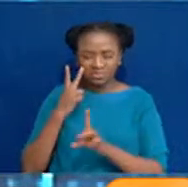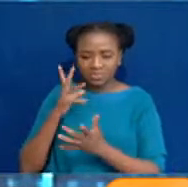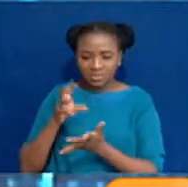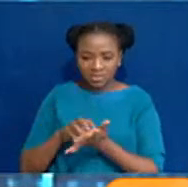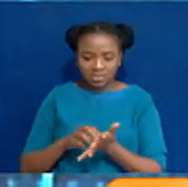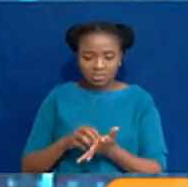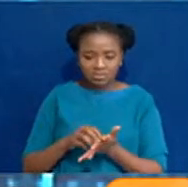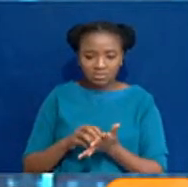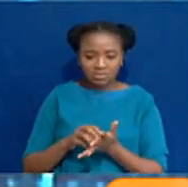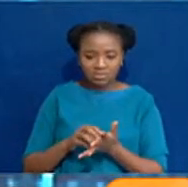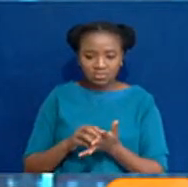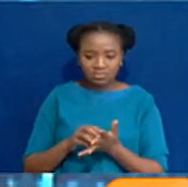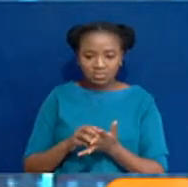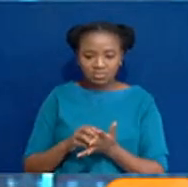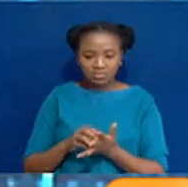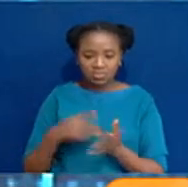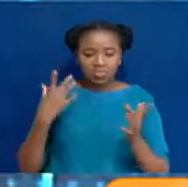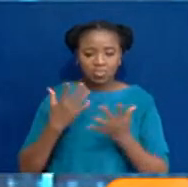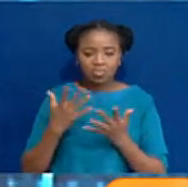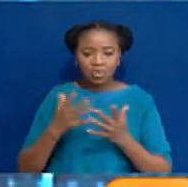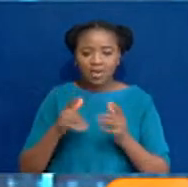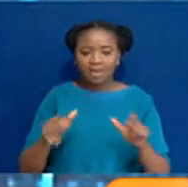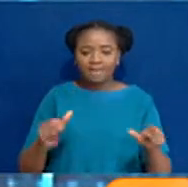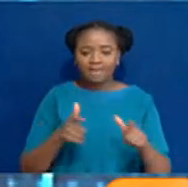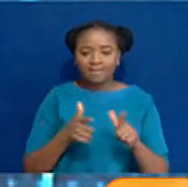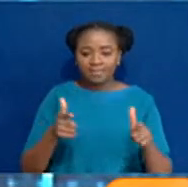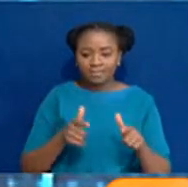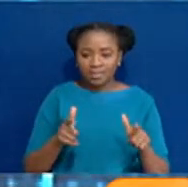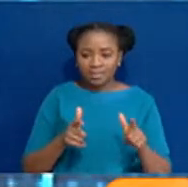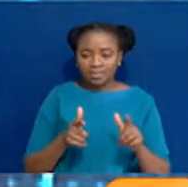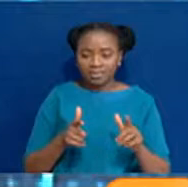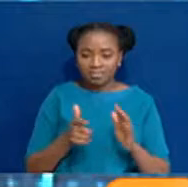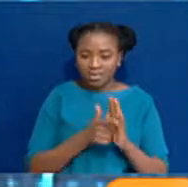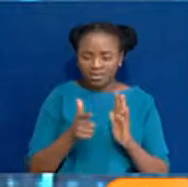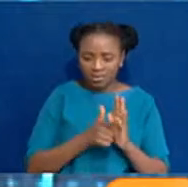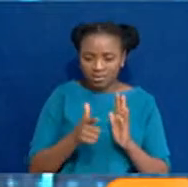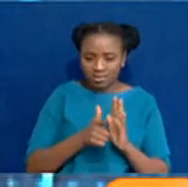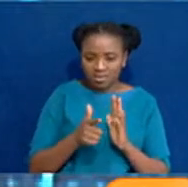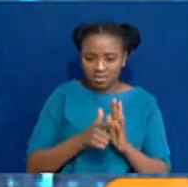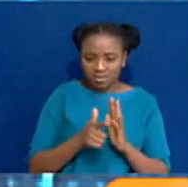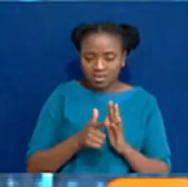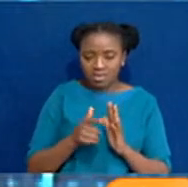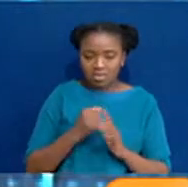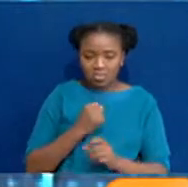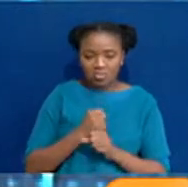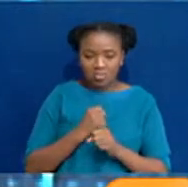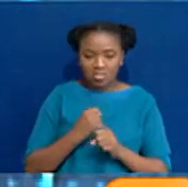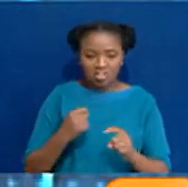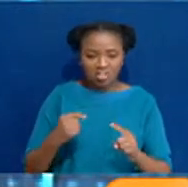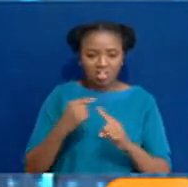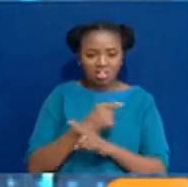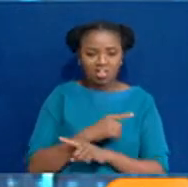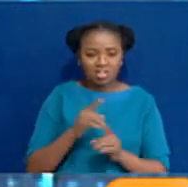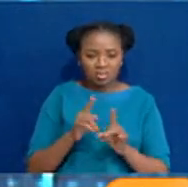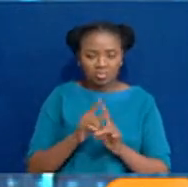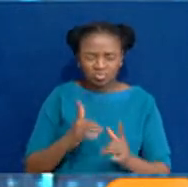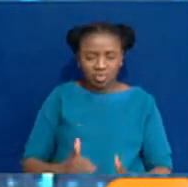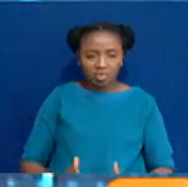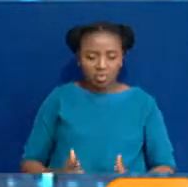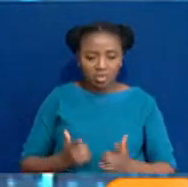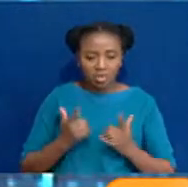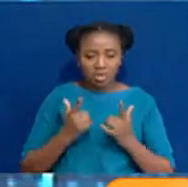media is doing live reporting. And the direction that those live reportings